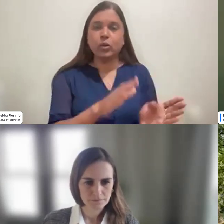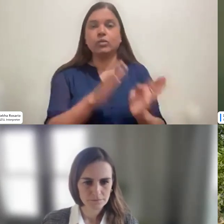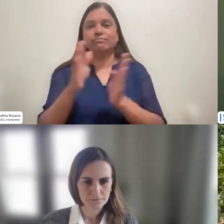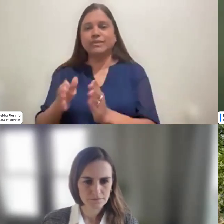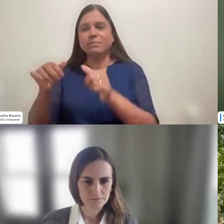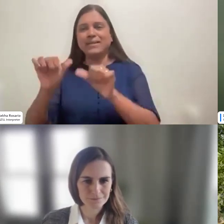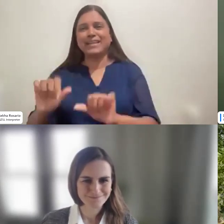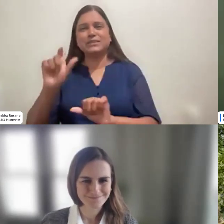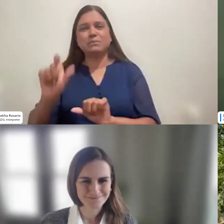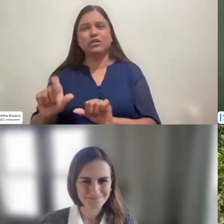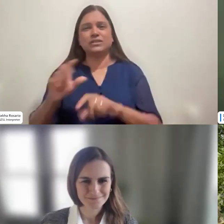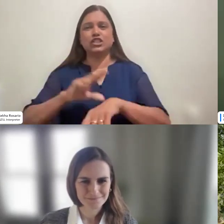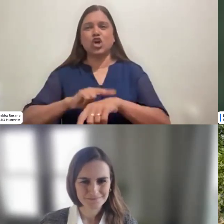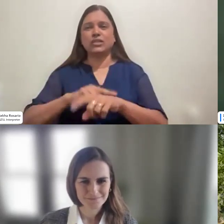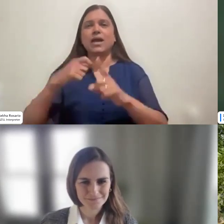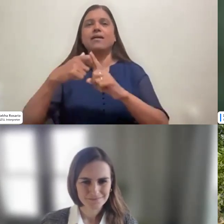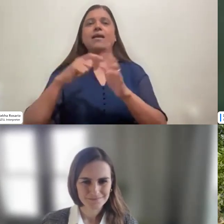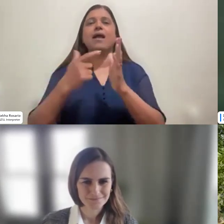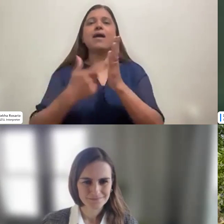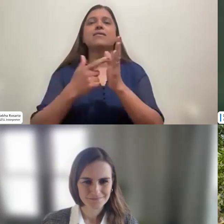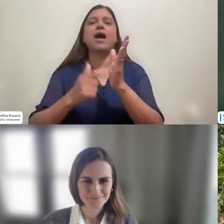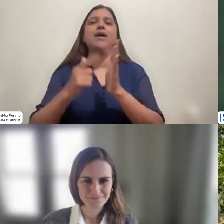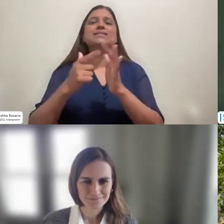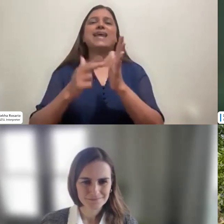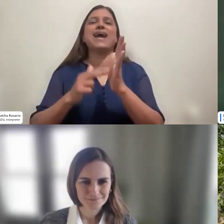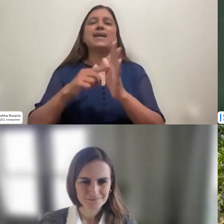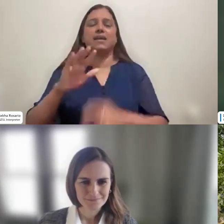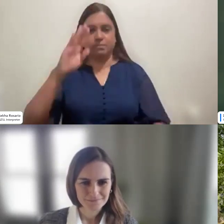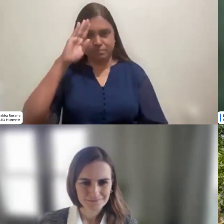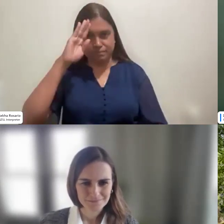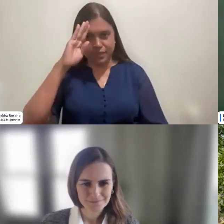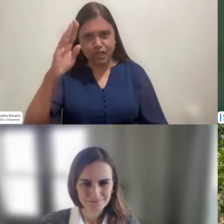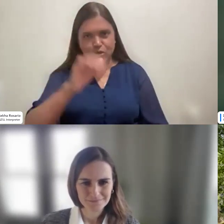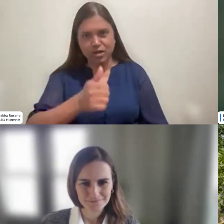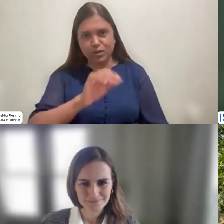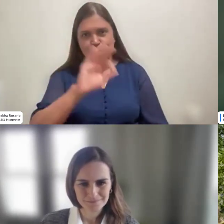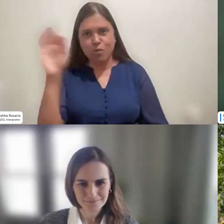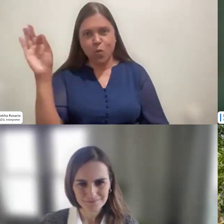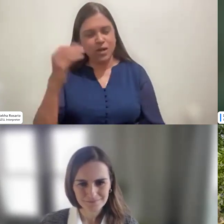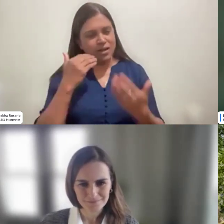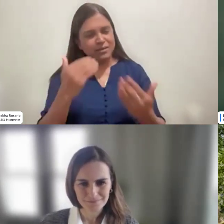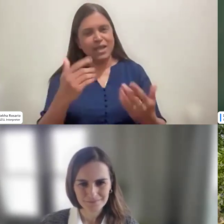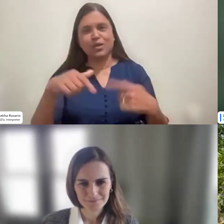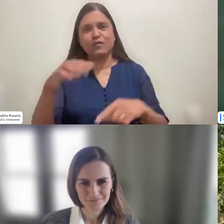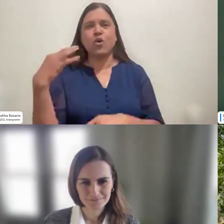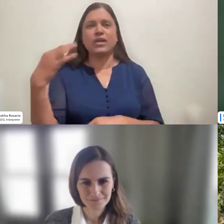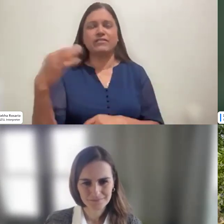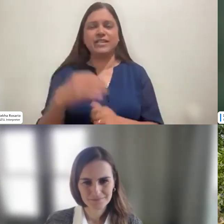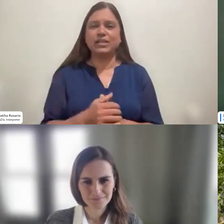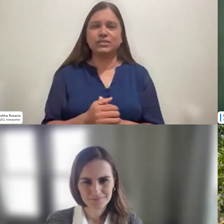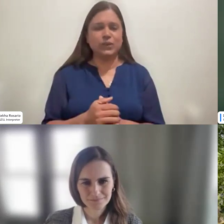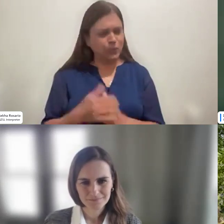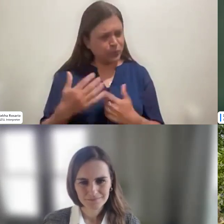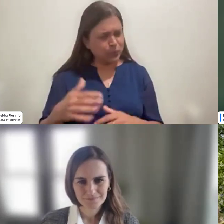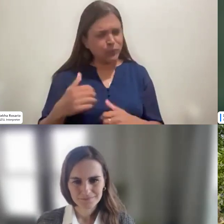Kiratiana. Kia ora and good morning, everybody. Firstly, thank you for the invitation. It's been a really enjoyable morning